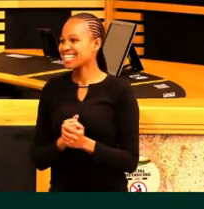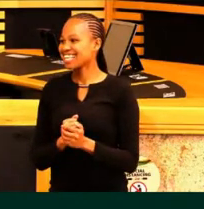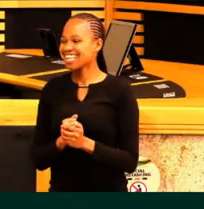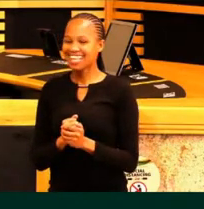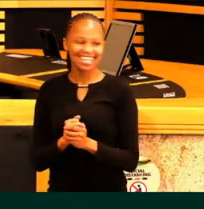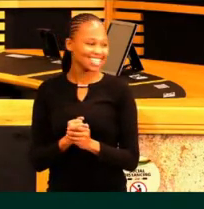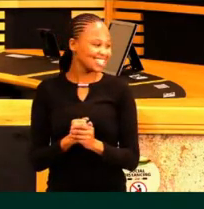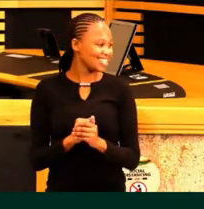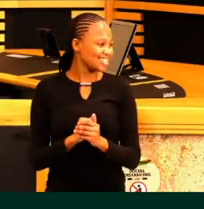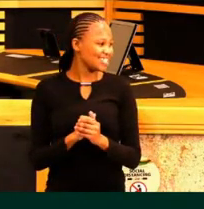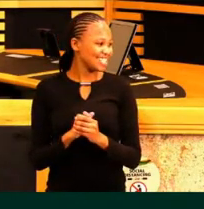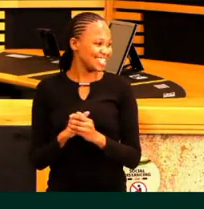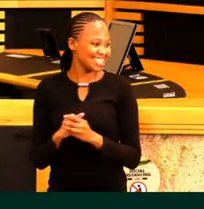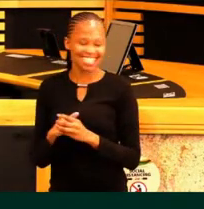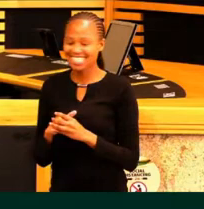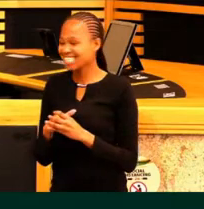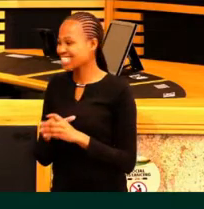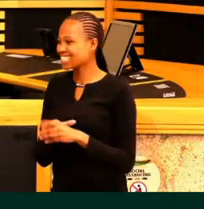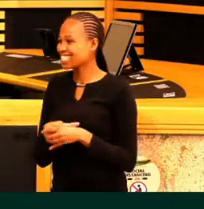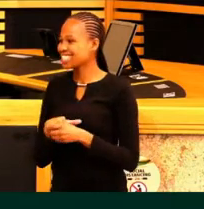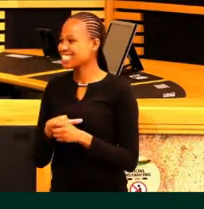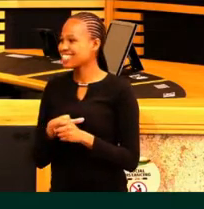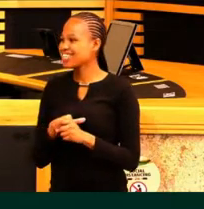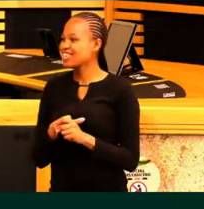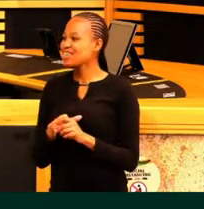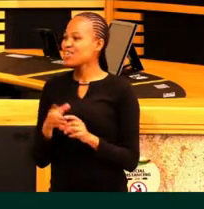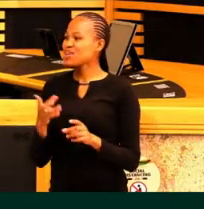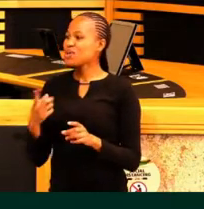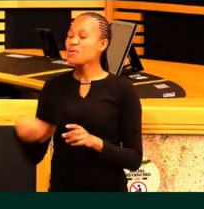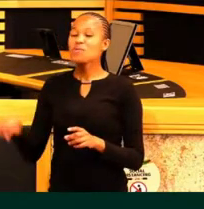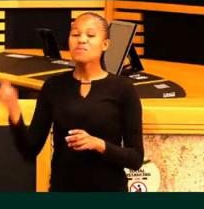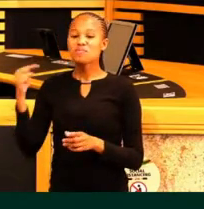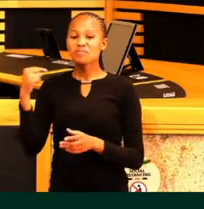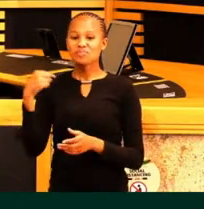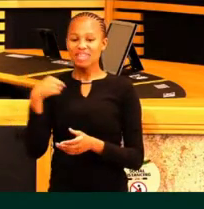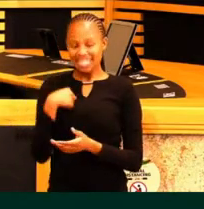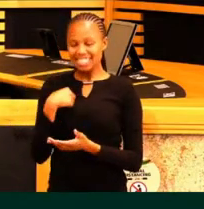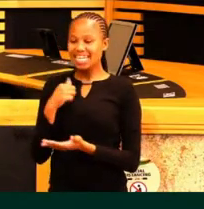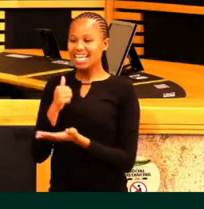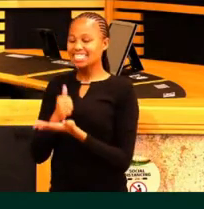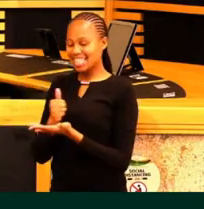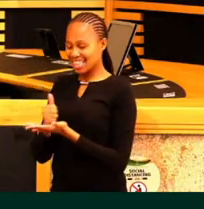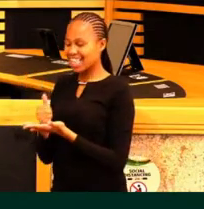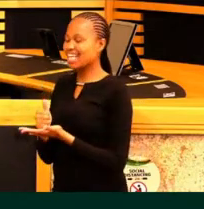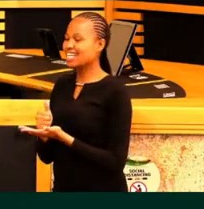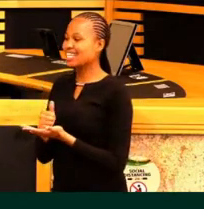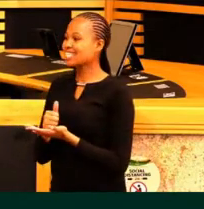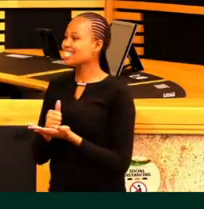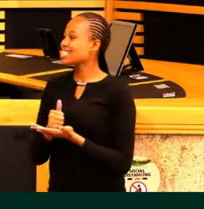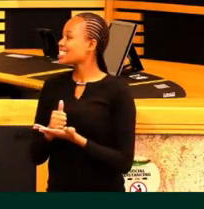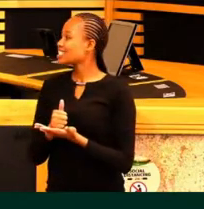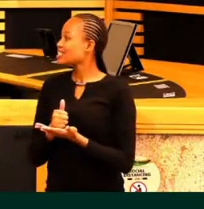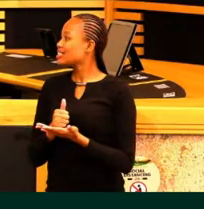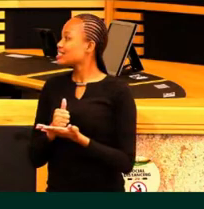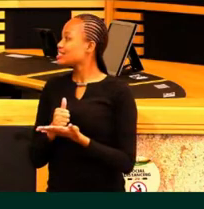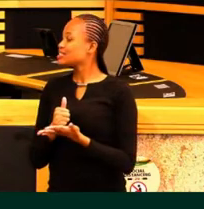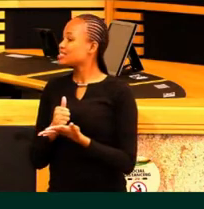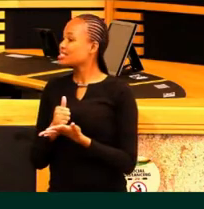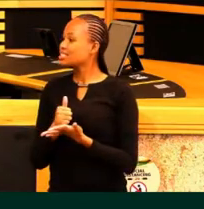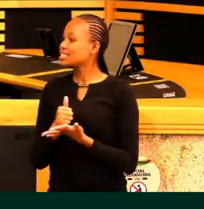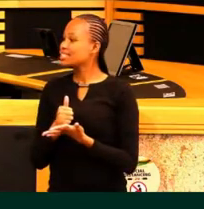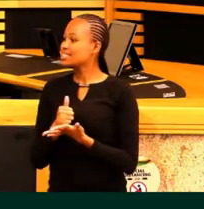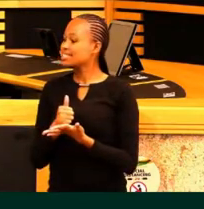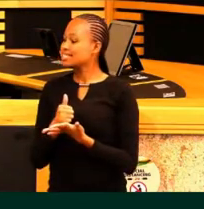to the house in Mandela and we had let's let's afford the more